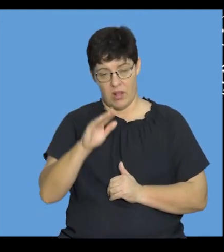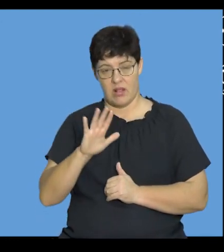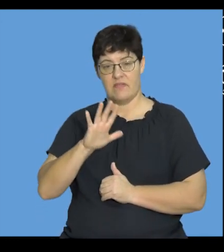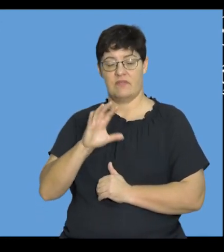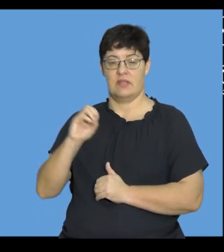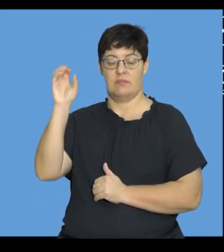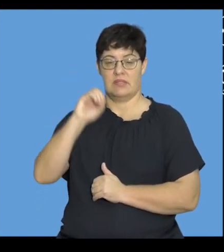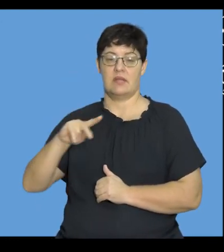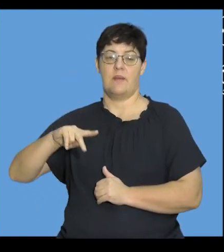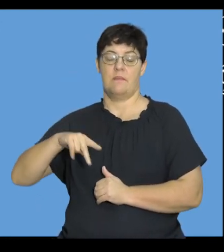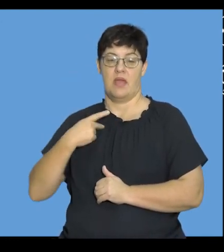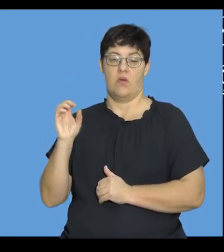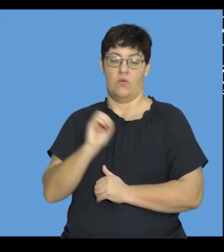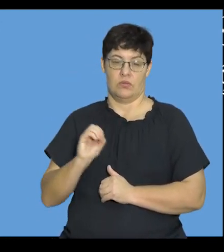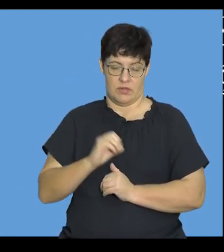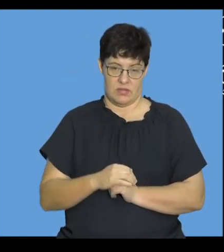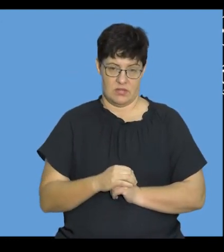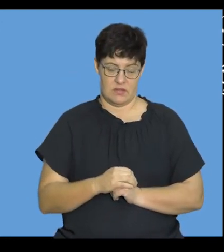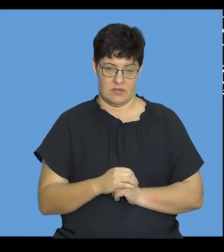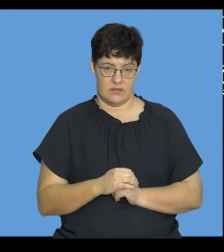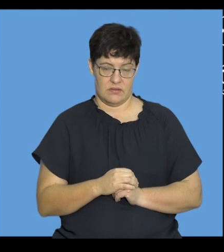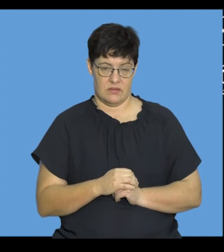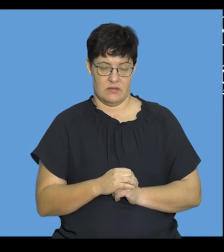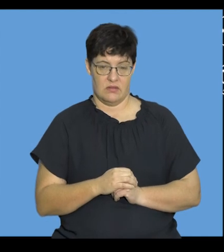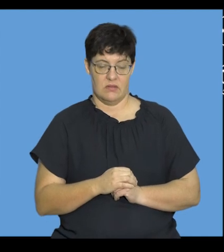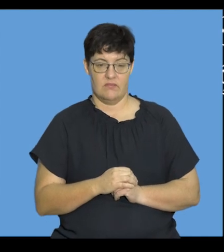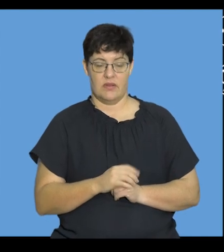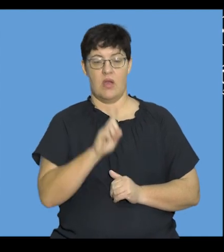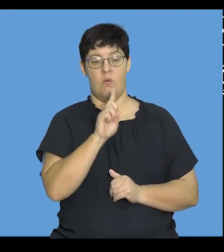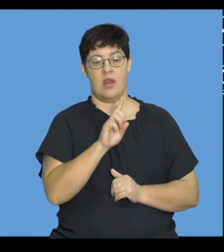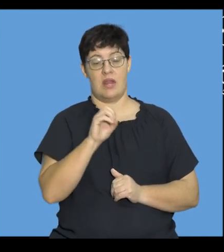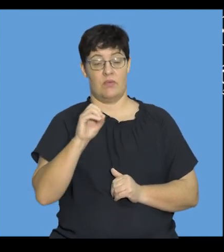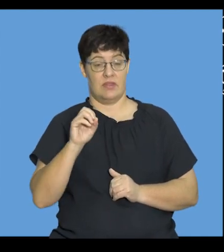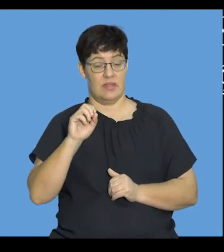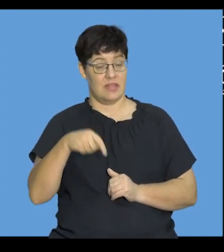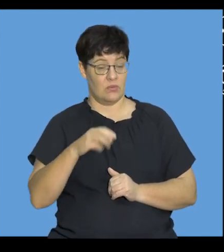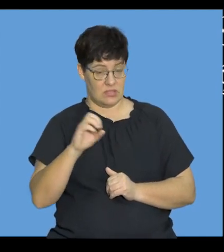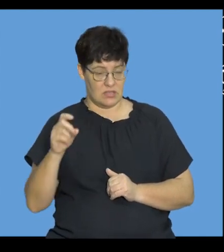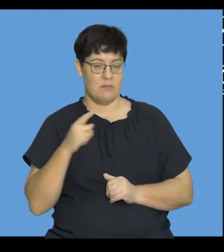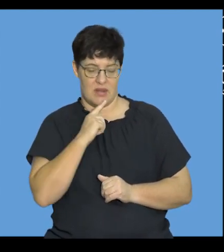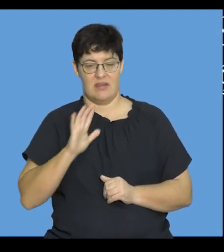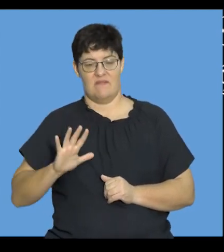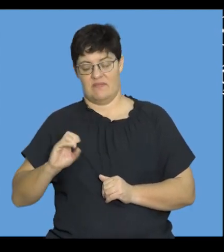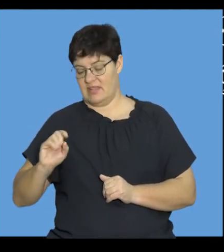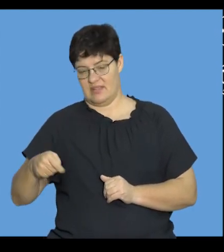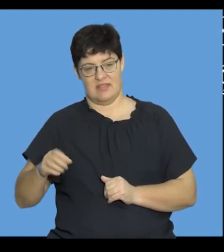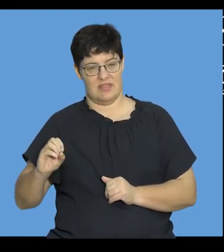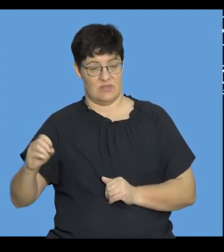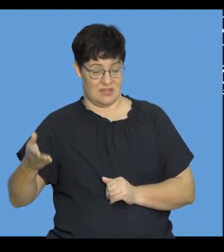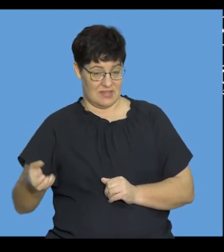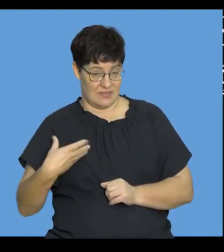me in October, 50% over 100,000 will give me the 50,000 rand. Right, second one.